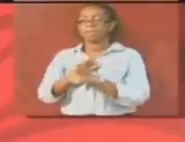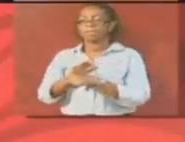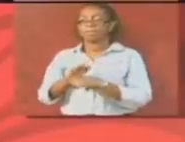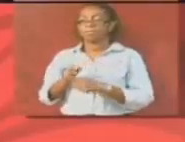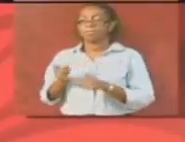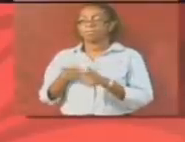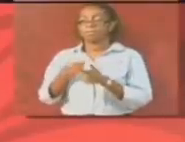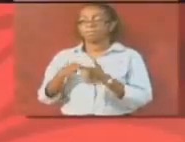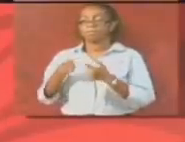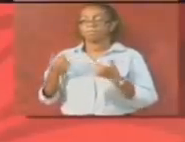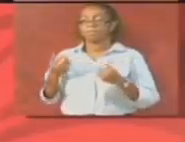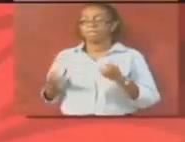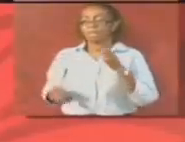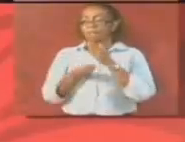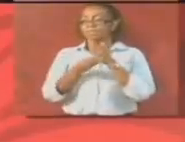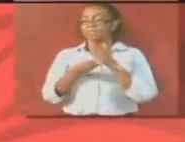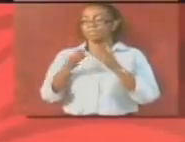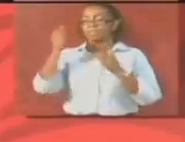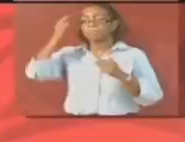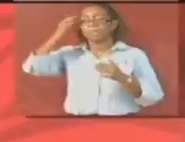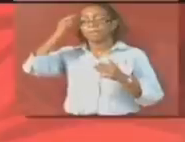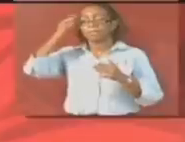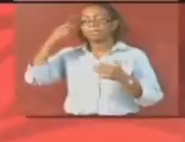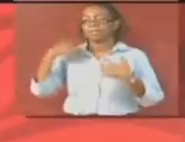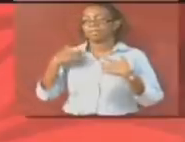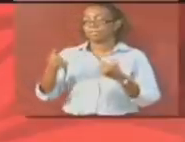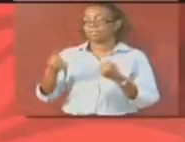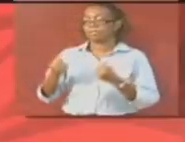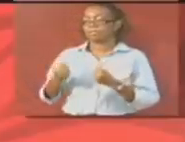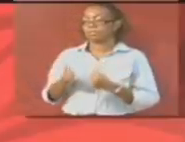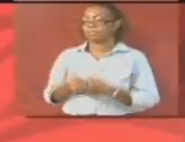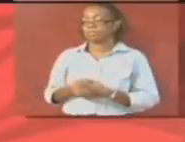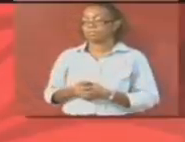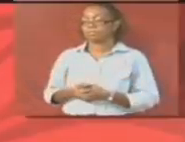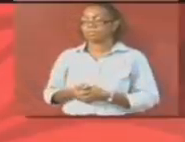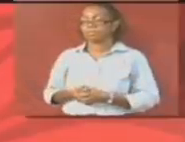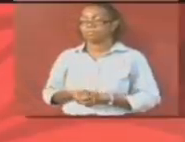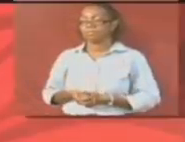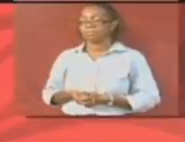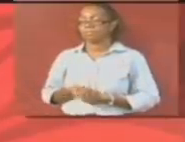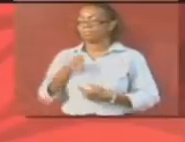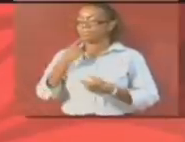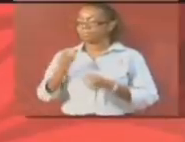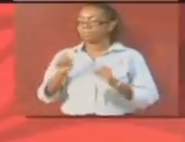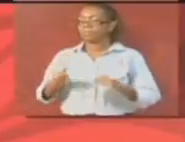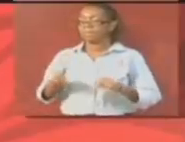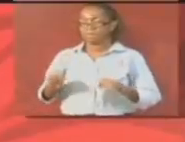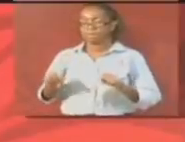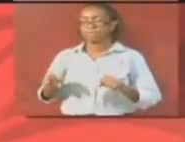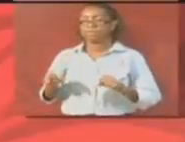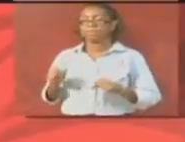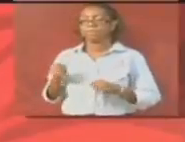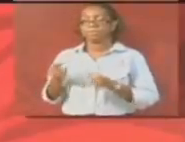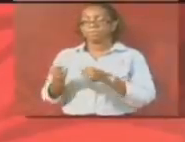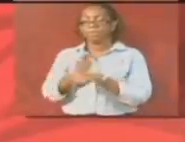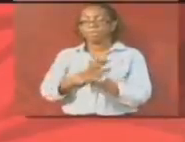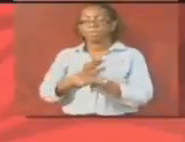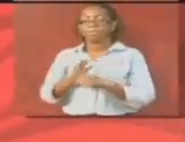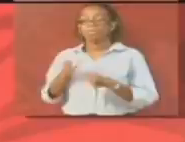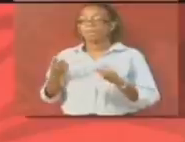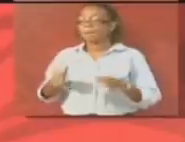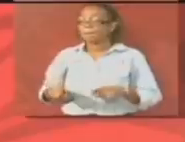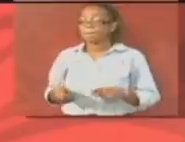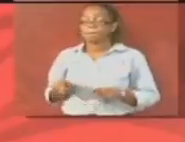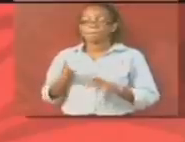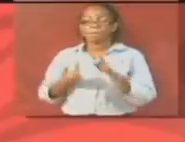at how pandemics affect people. They don't just affect people medically. They take a toll on physical health and also mental health. So I